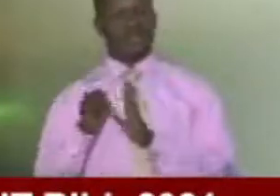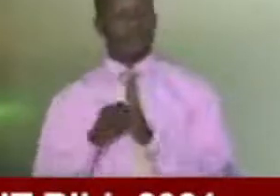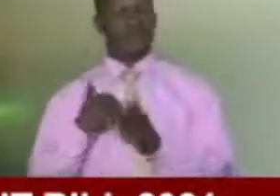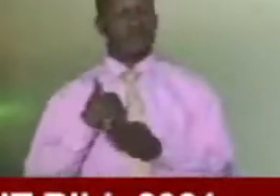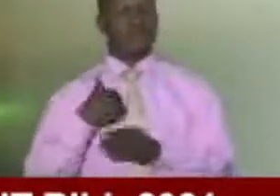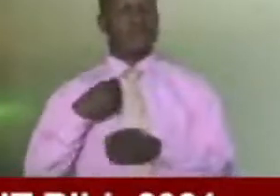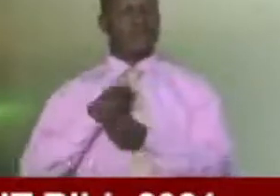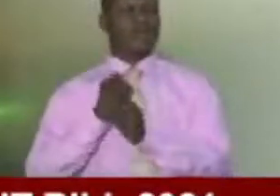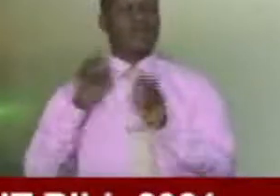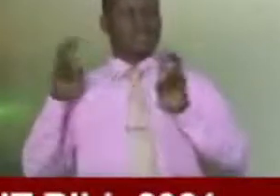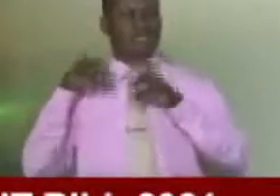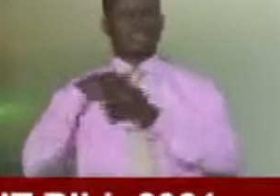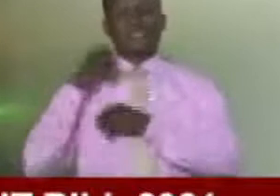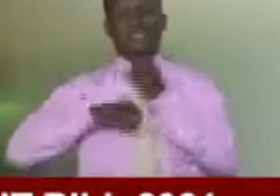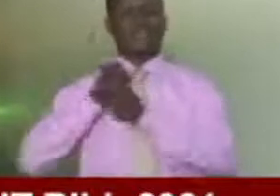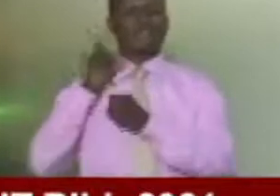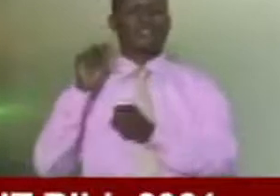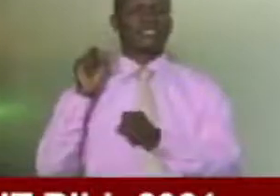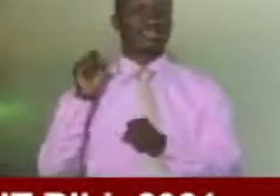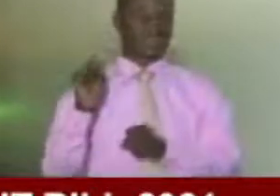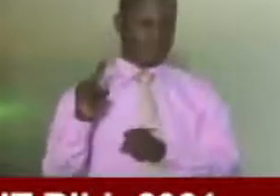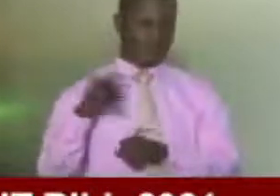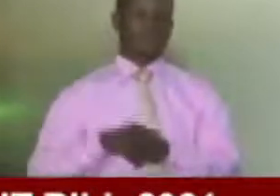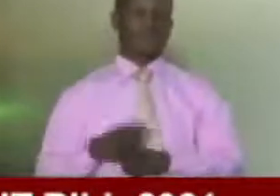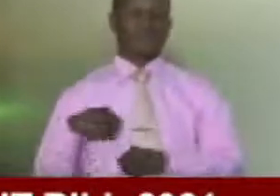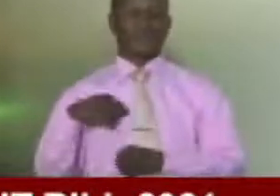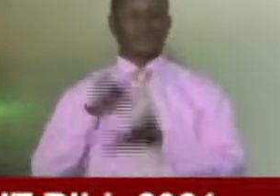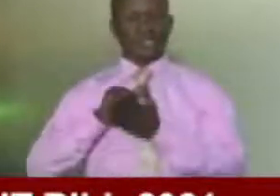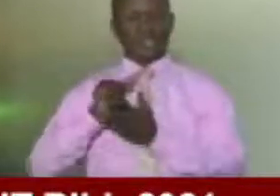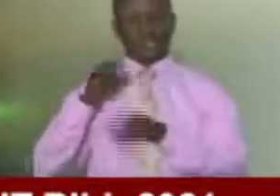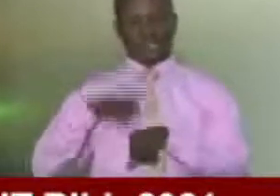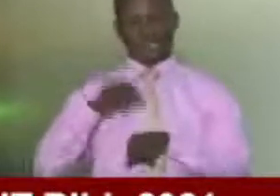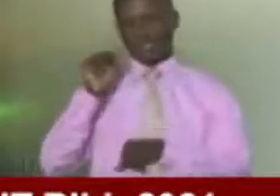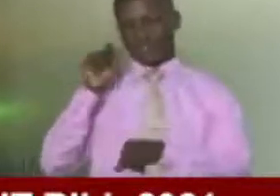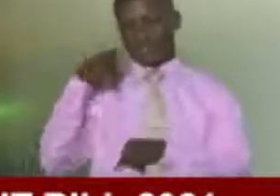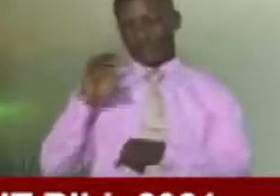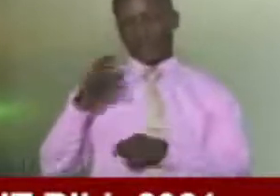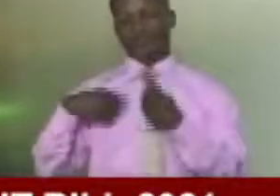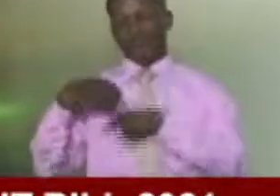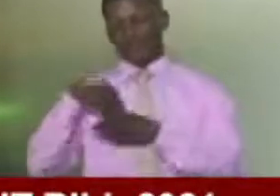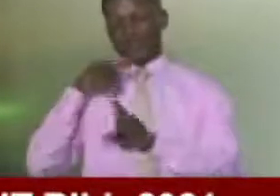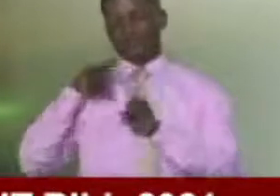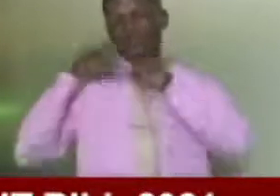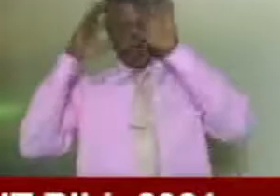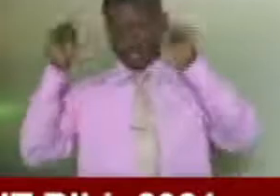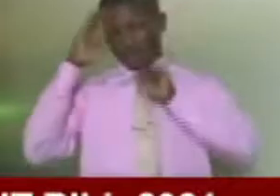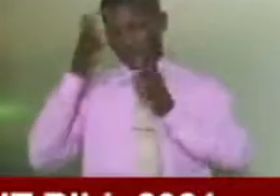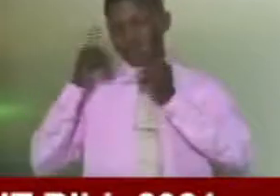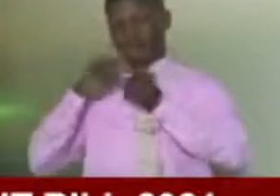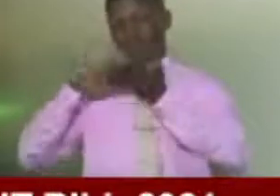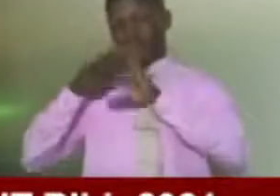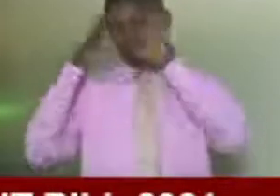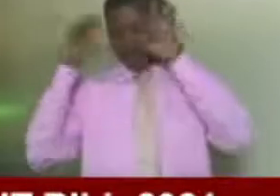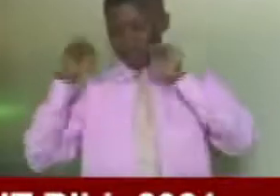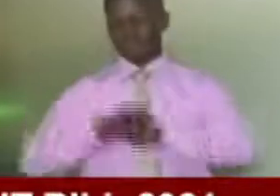In 2011, a party called the CPC came in with Muhammad Buhari wanting to be president. When